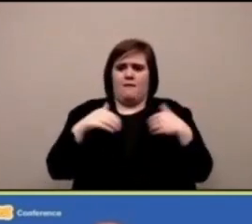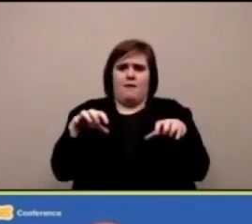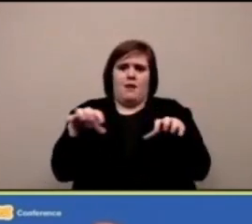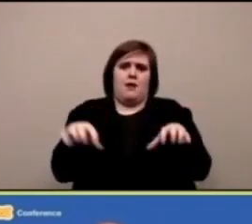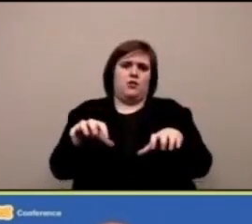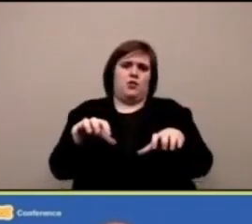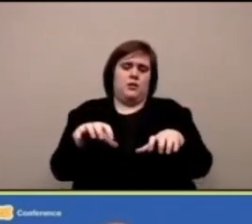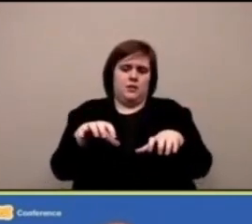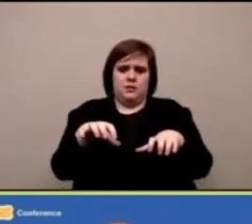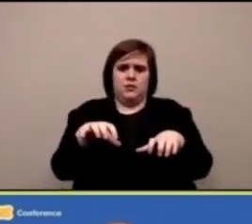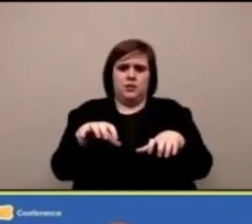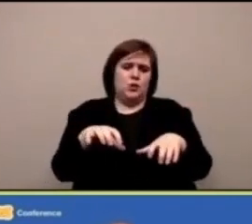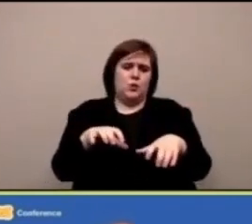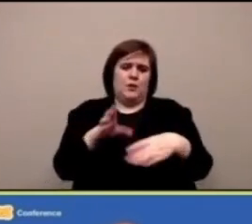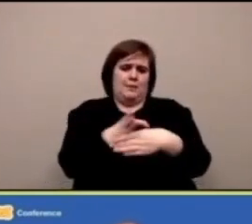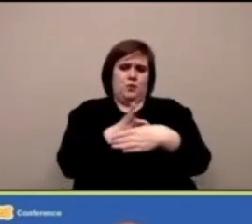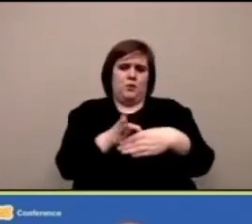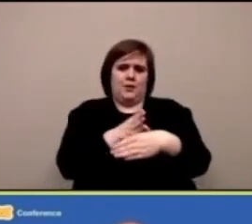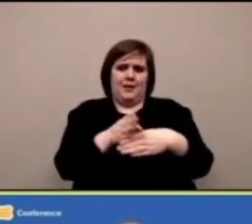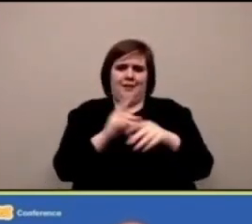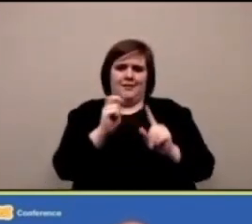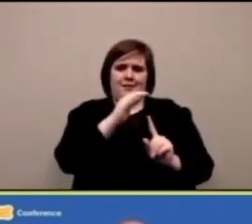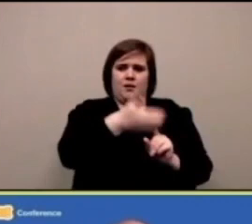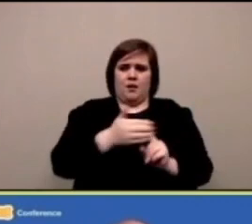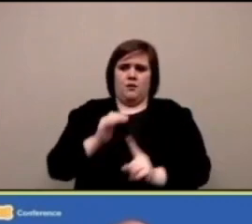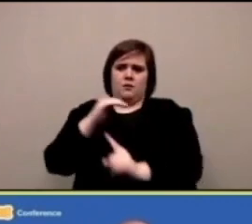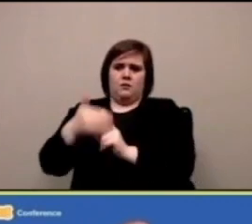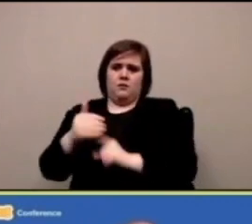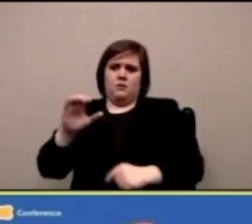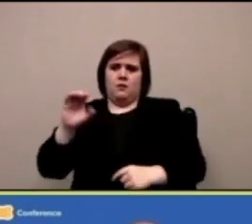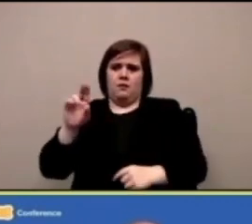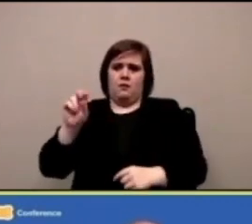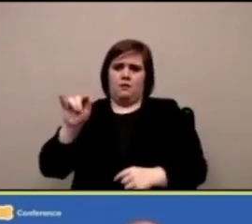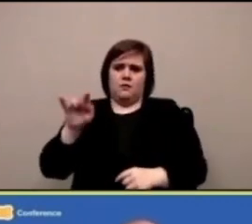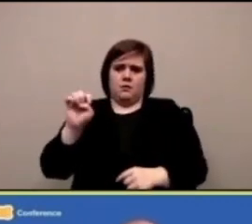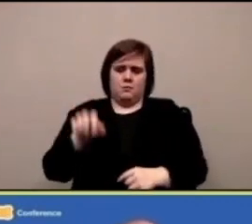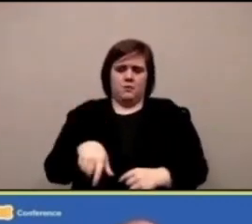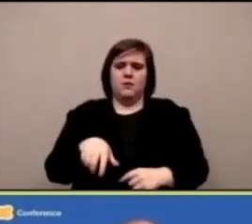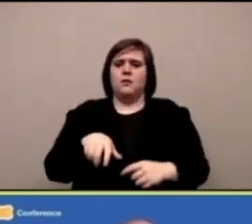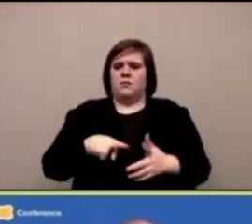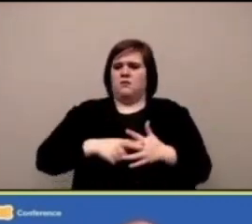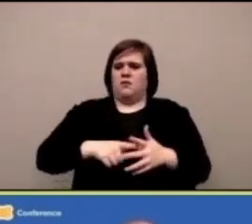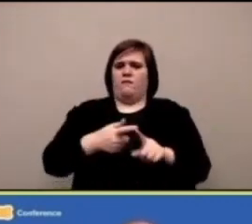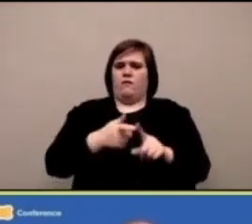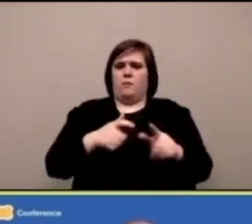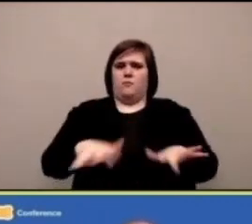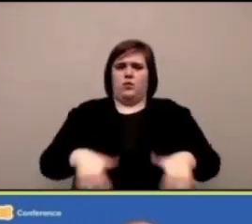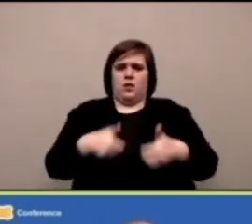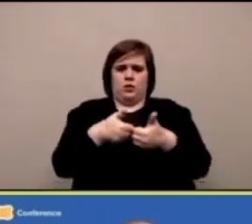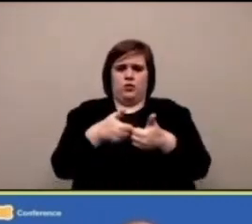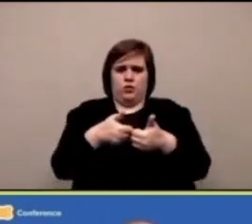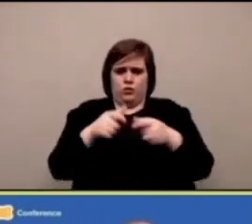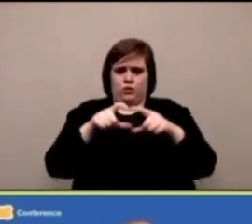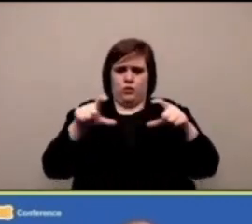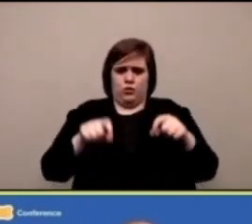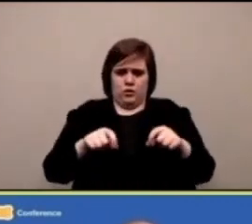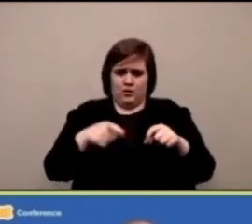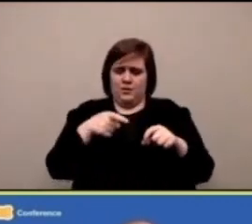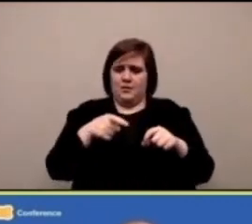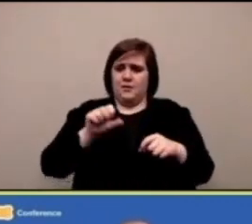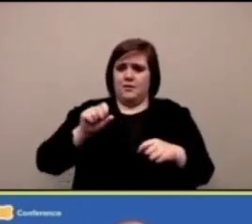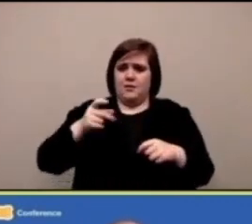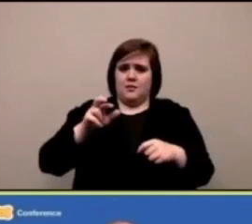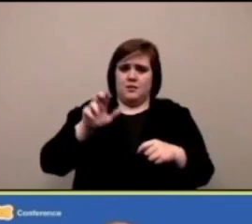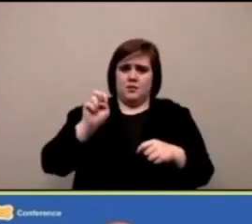go between costumes, right? So for the example in this particular one from the challenge cards is when the sprite